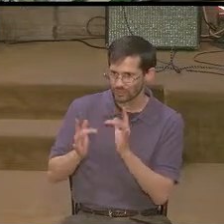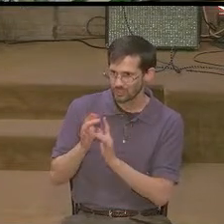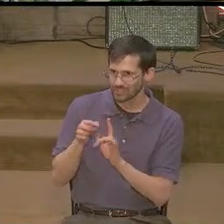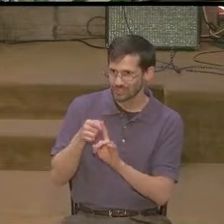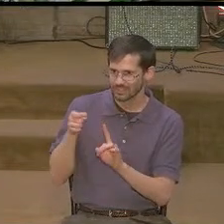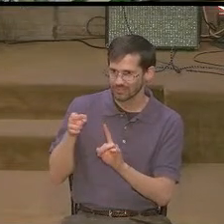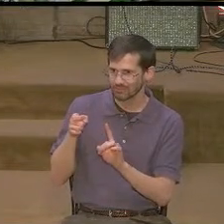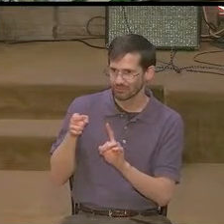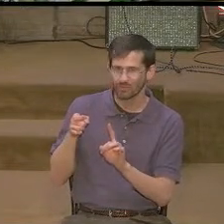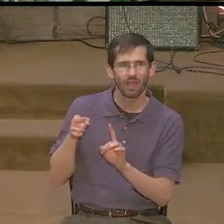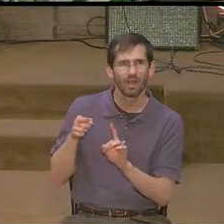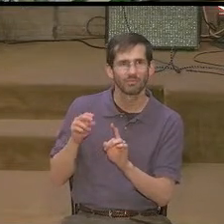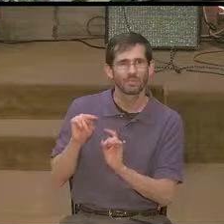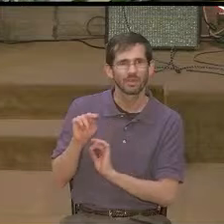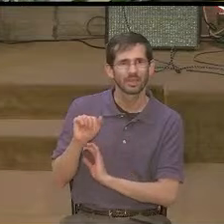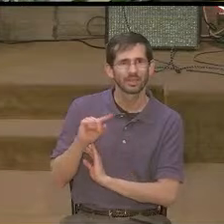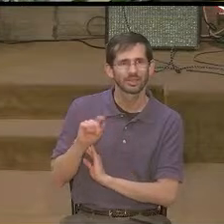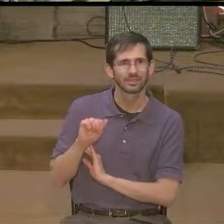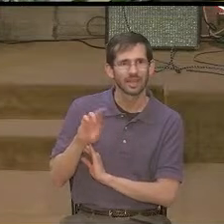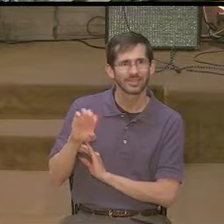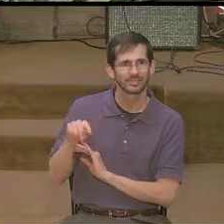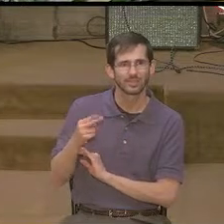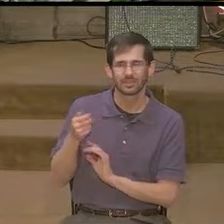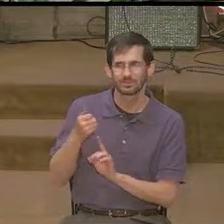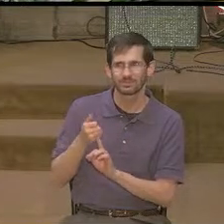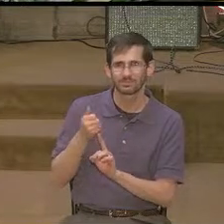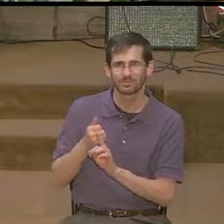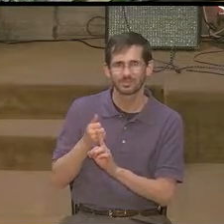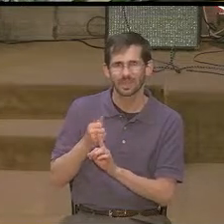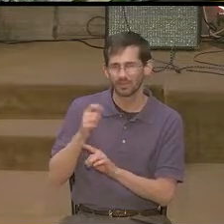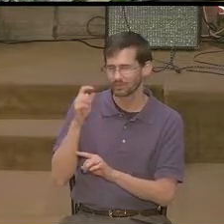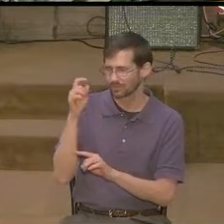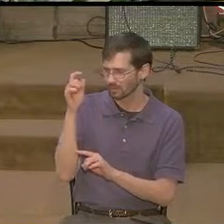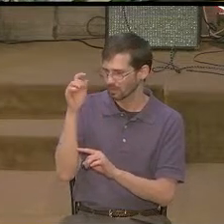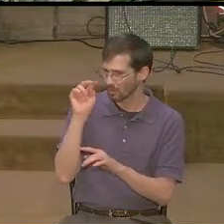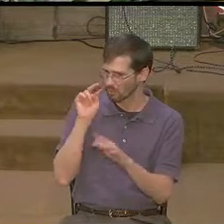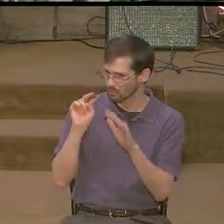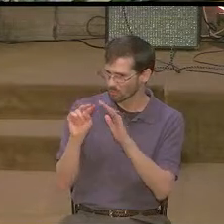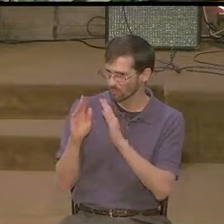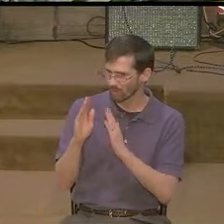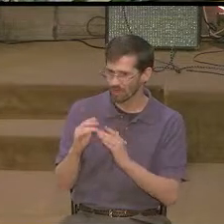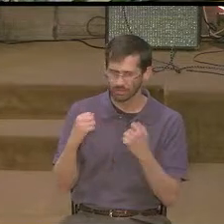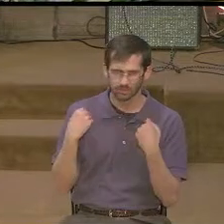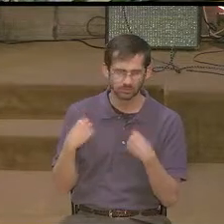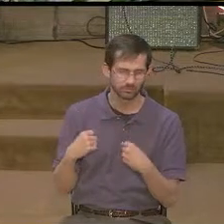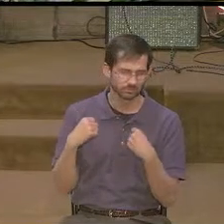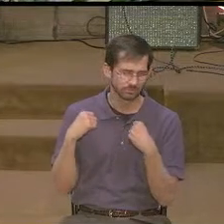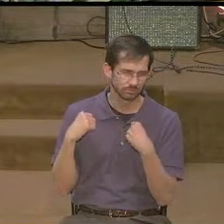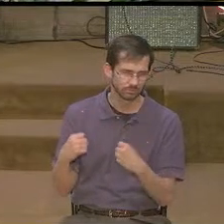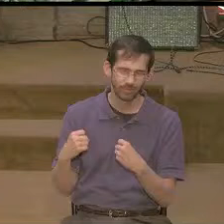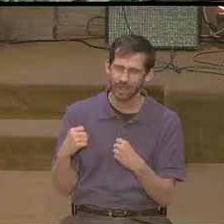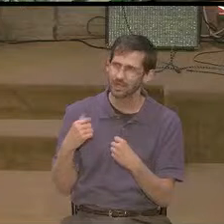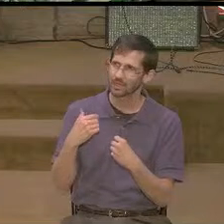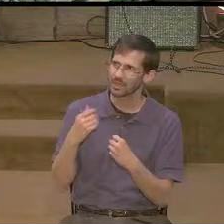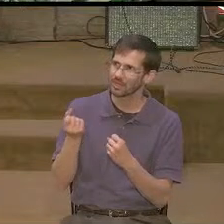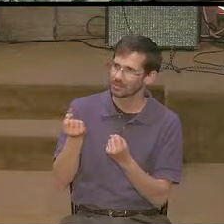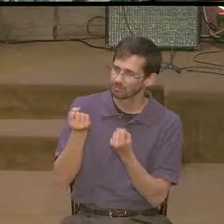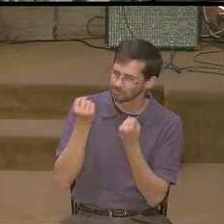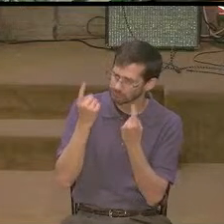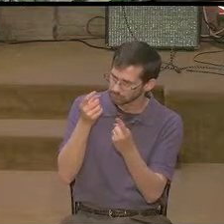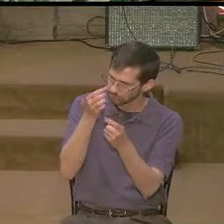was a prophet, mighty in deed and word before God and all the people, and how the chief priests and the rulers,